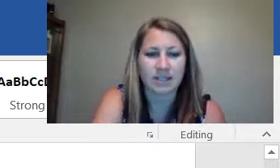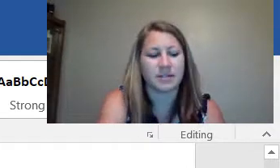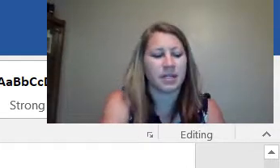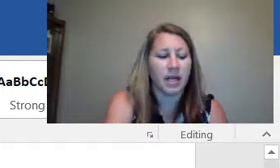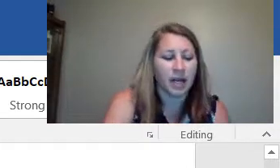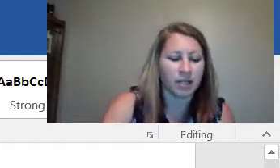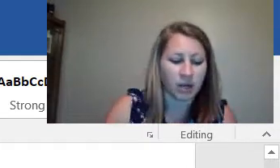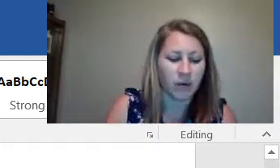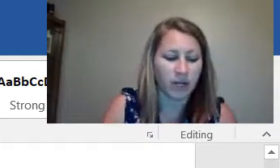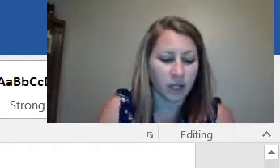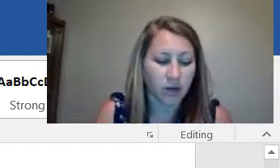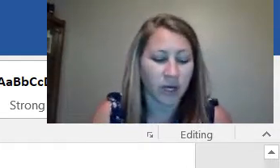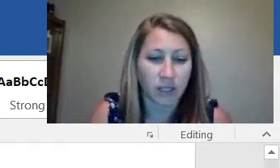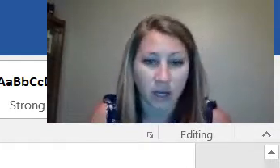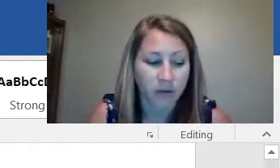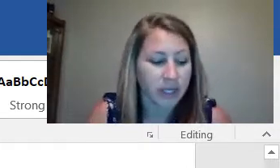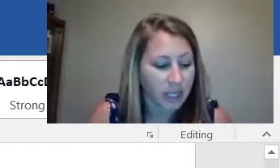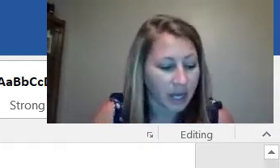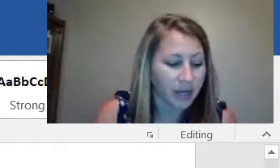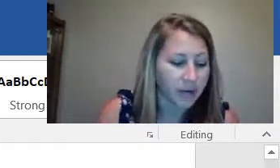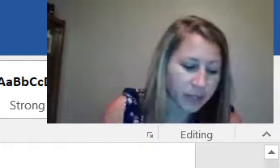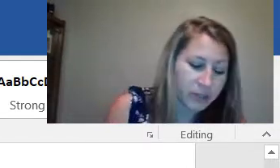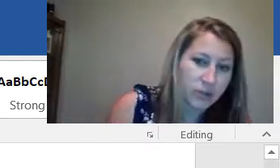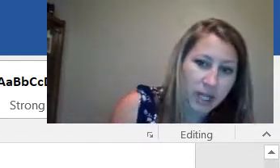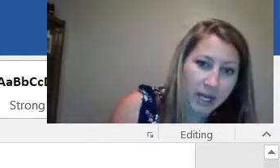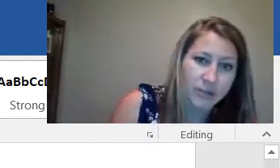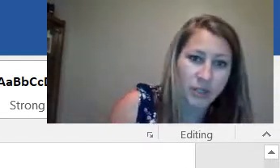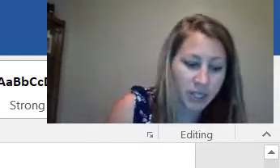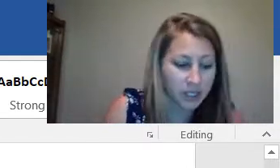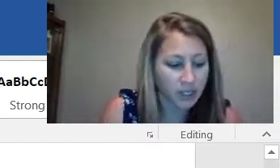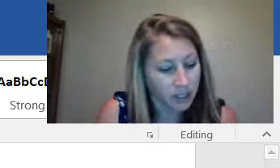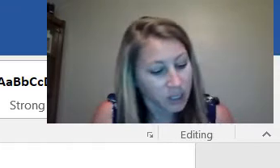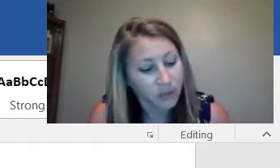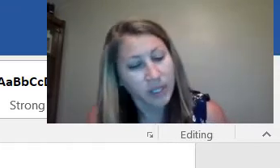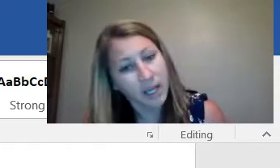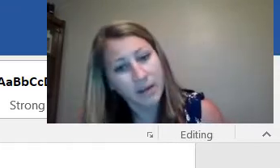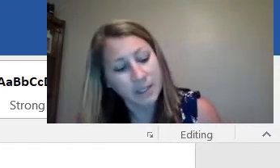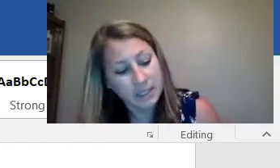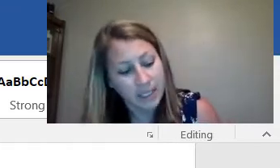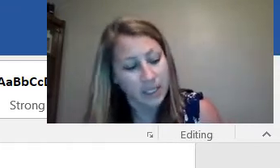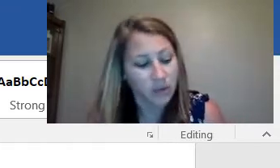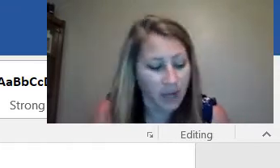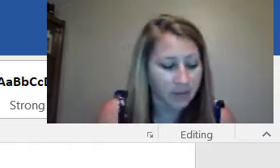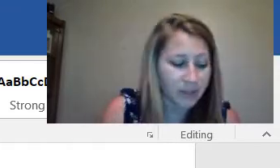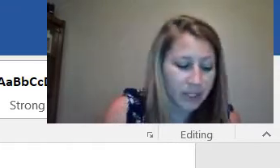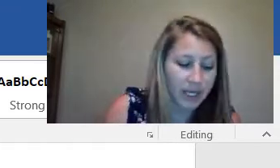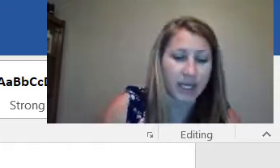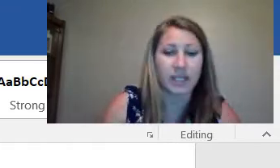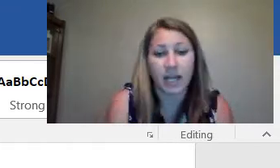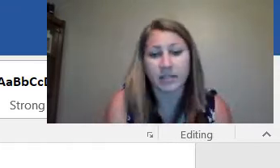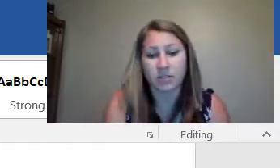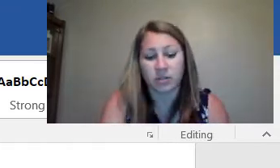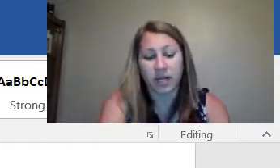Elias. Hello, hello, hello, Eli. We're so glad you're here. We love to see you every